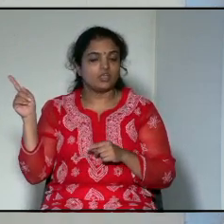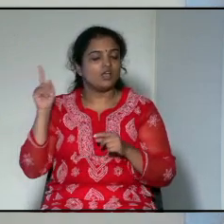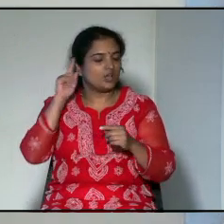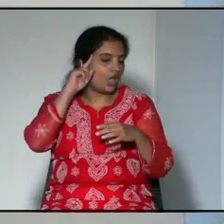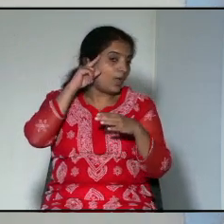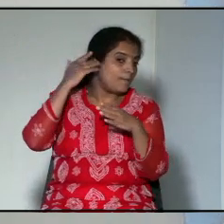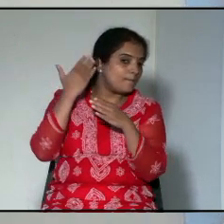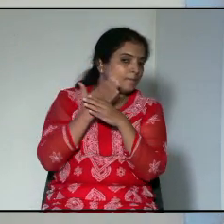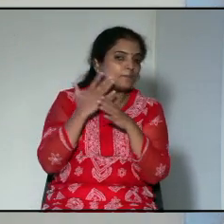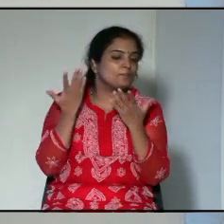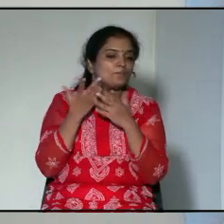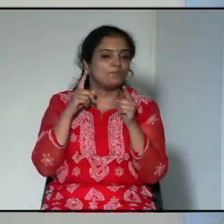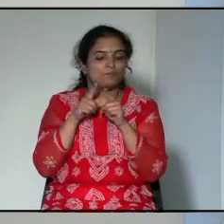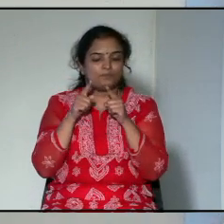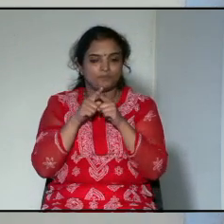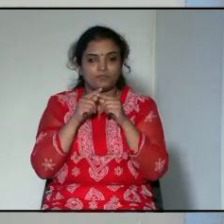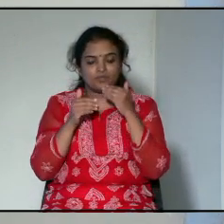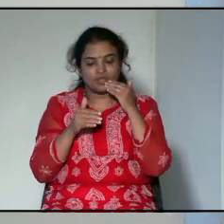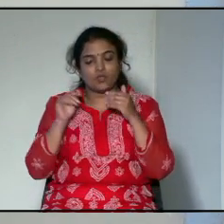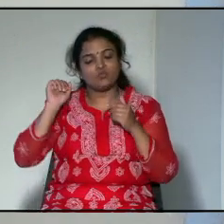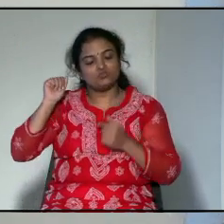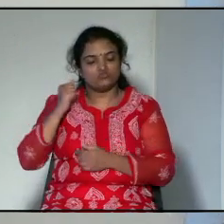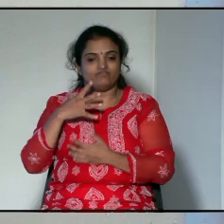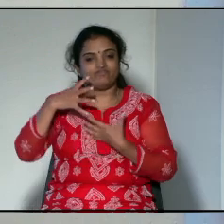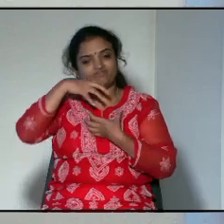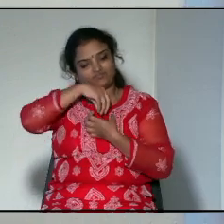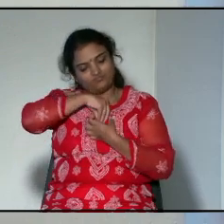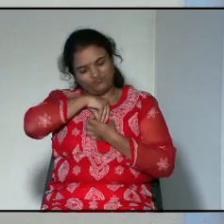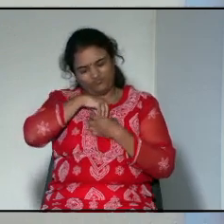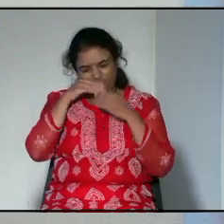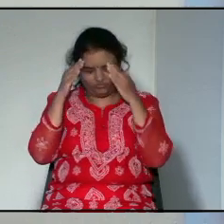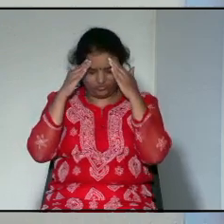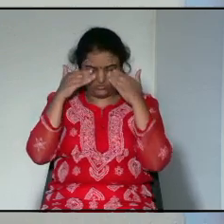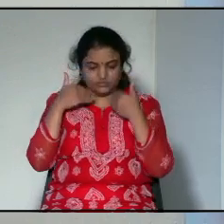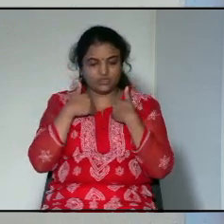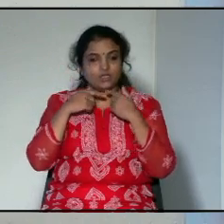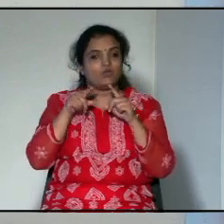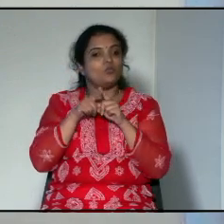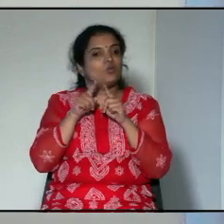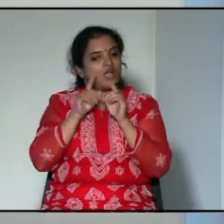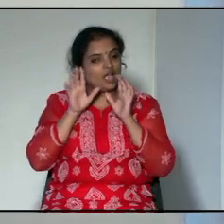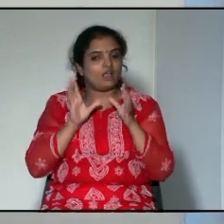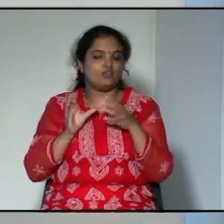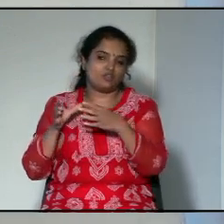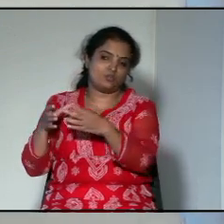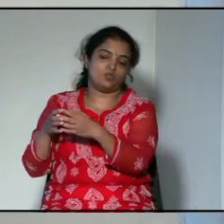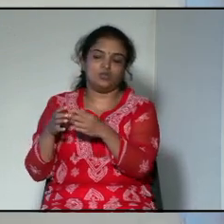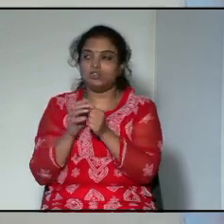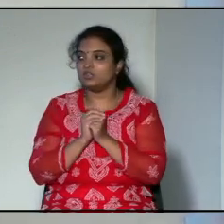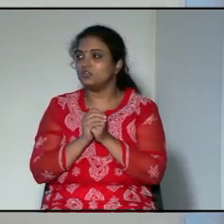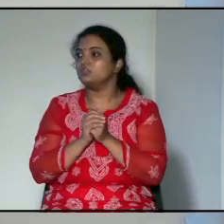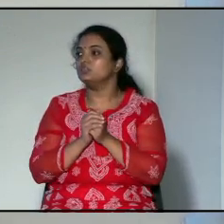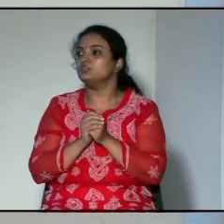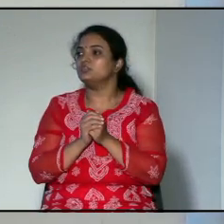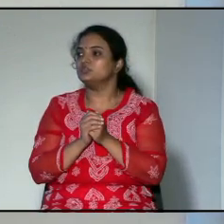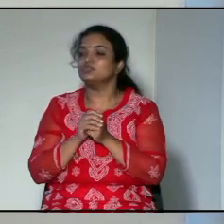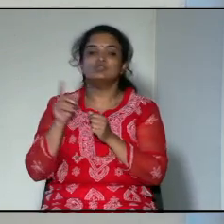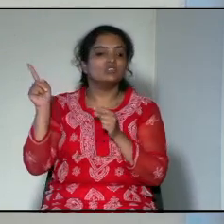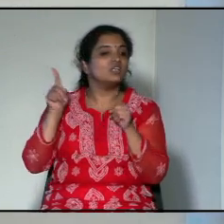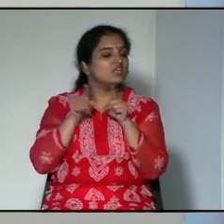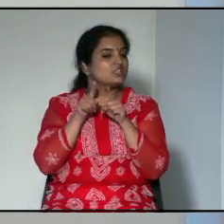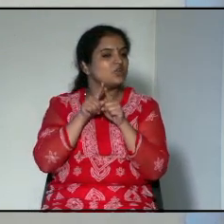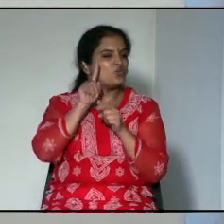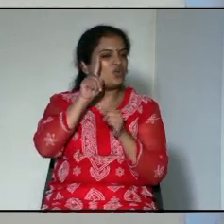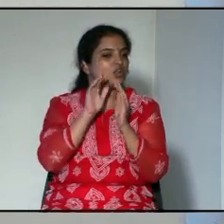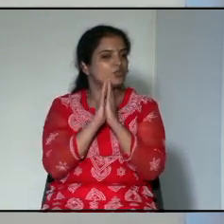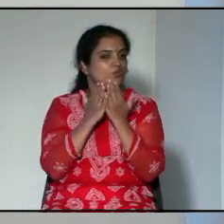in a persistent strand of Buddhist faith among a large section of this community. Her book, Vishwakarma Shundhane, In